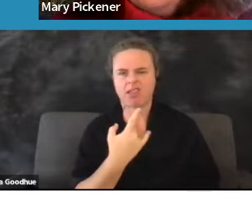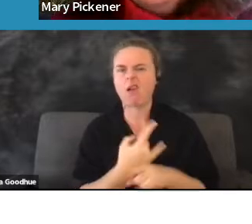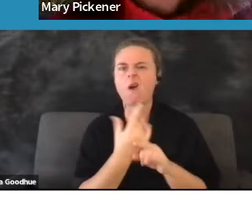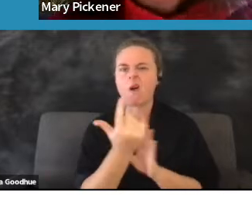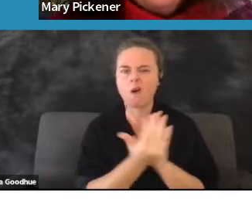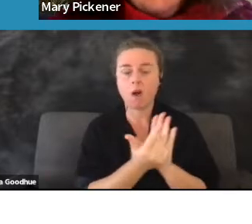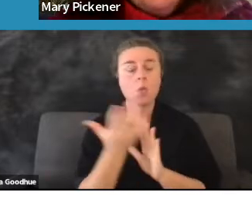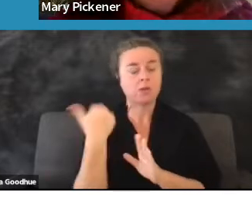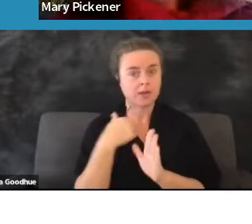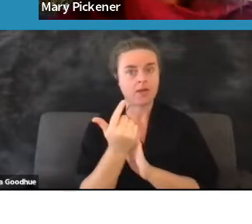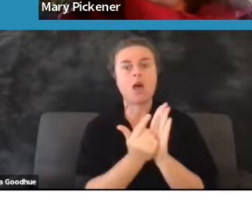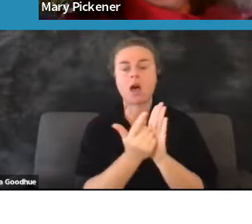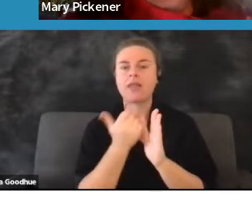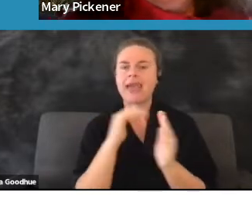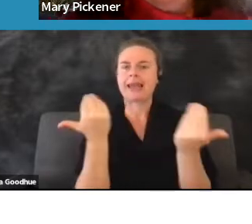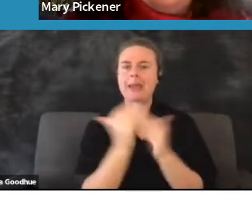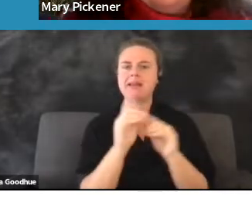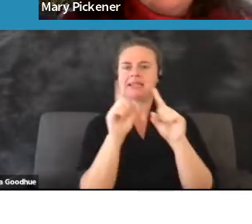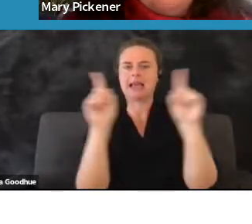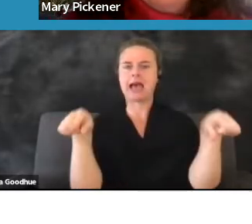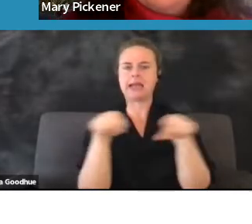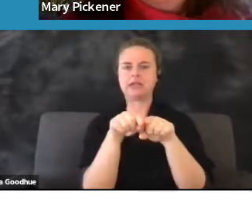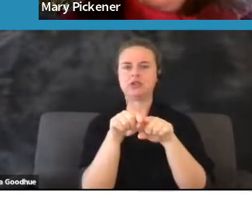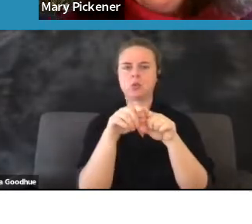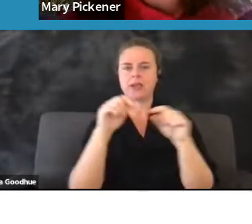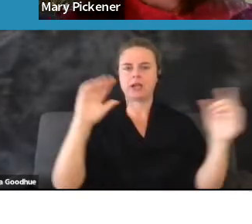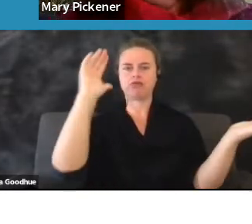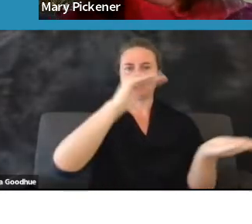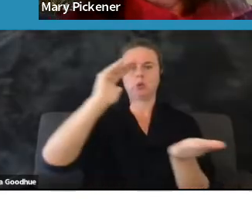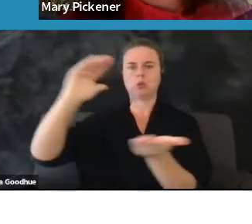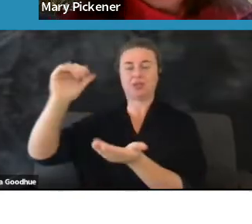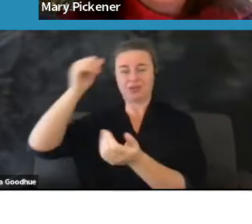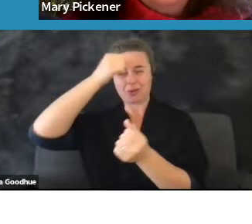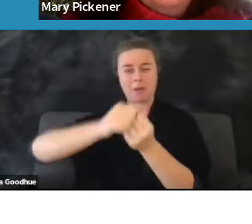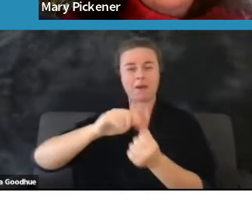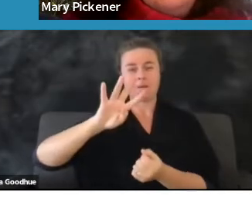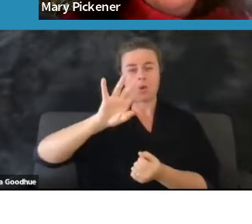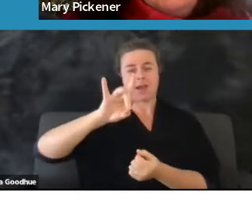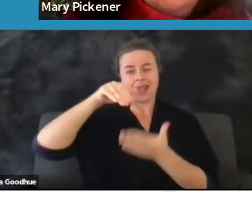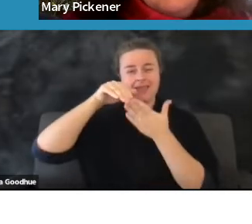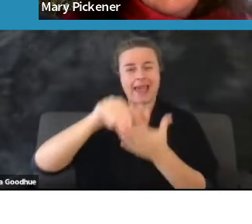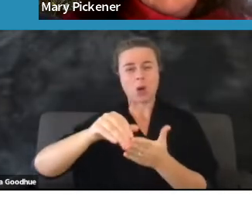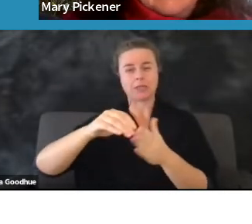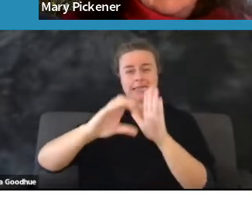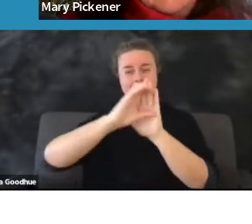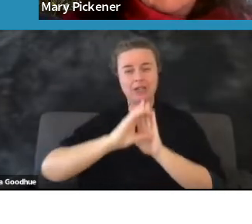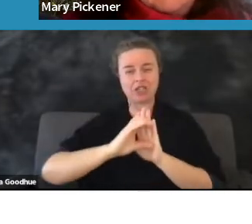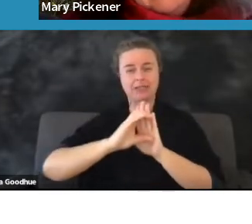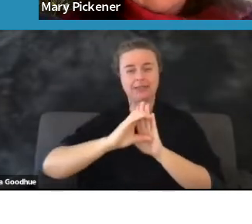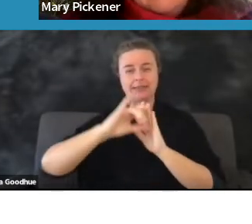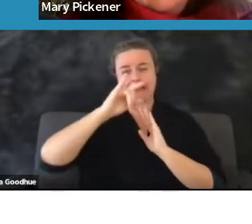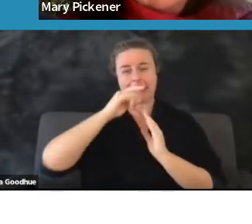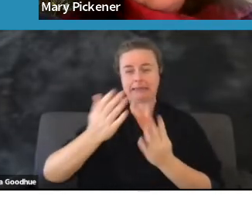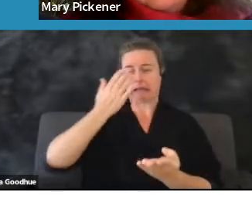a law that limited signage, so we could reduce that 48,000 images a little bit, and